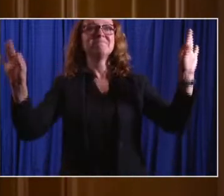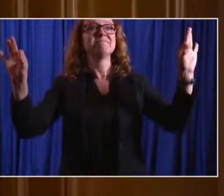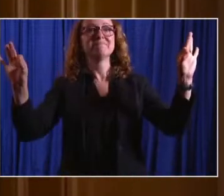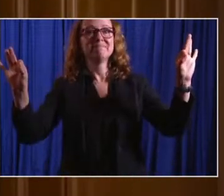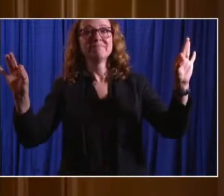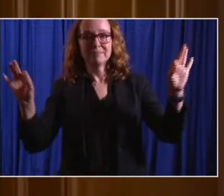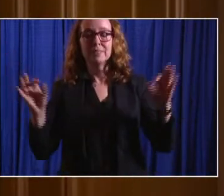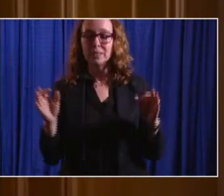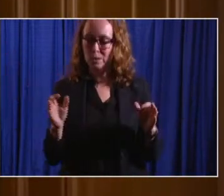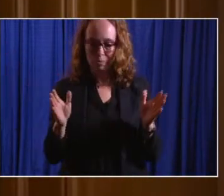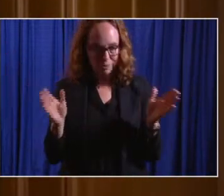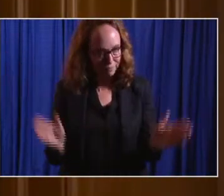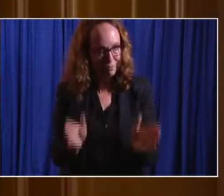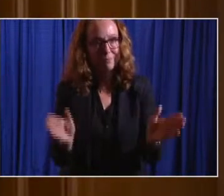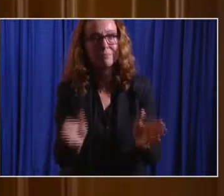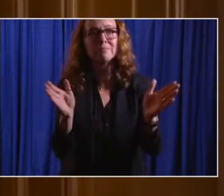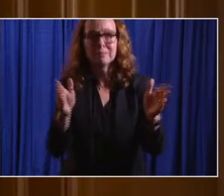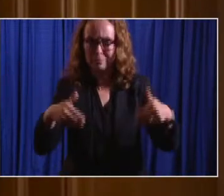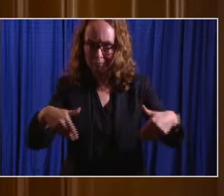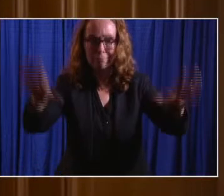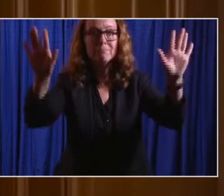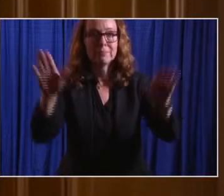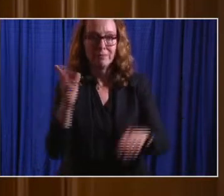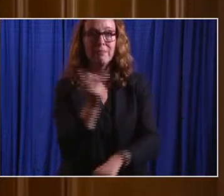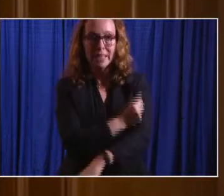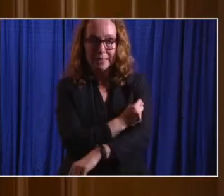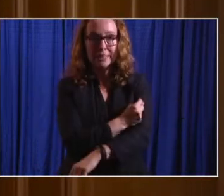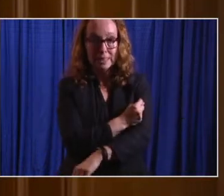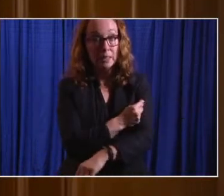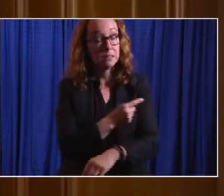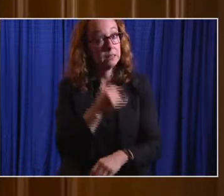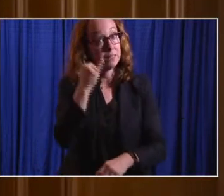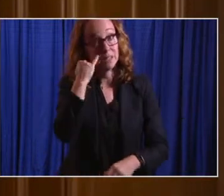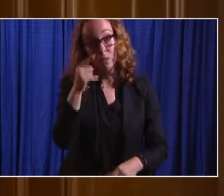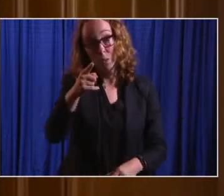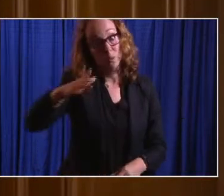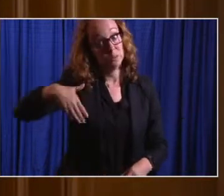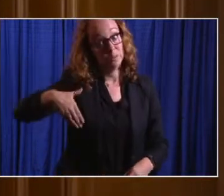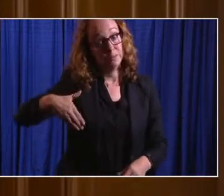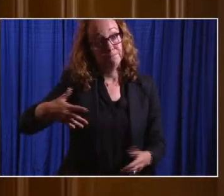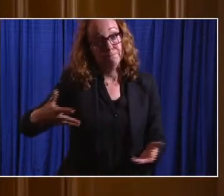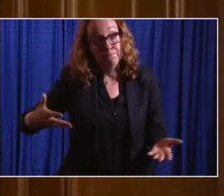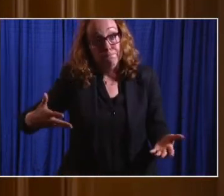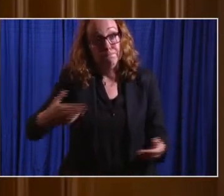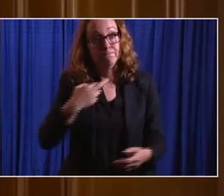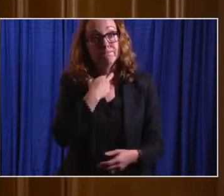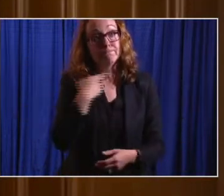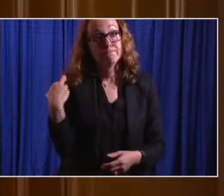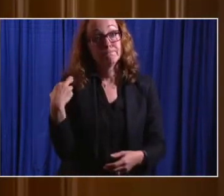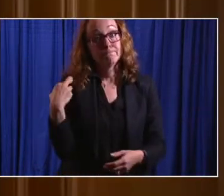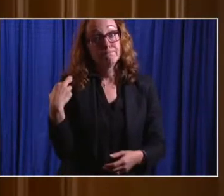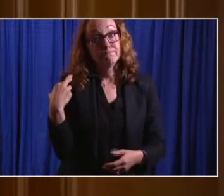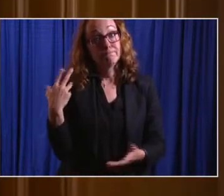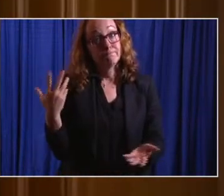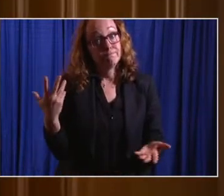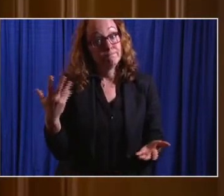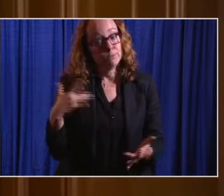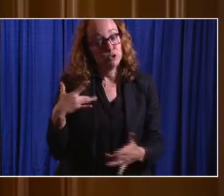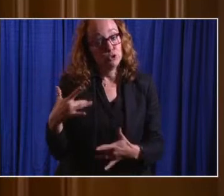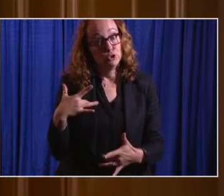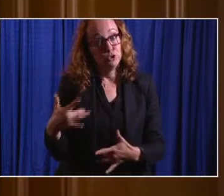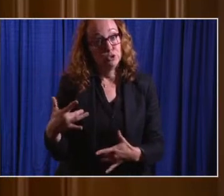people to get vaccinated. But for those who have not been vaccinated, there's a real risk out there. That's the concern, frankly, that I